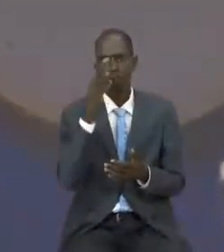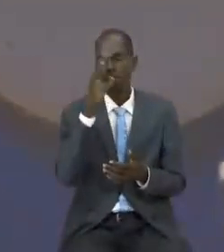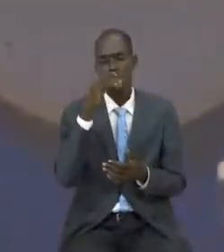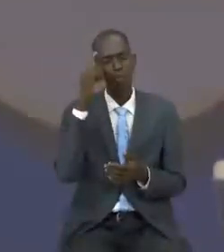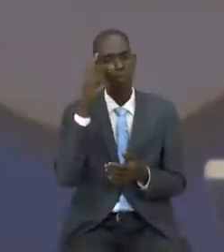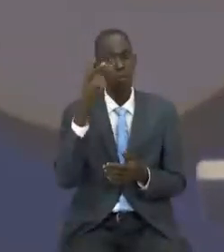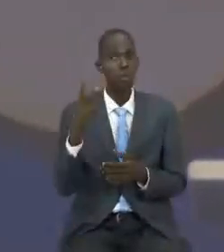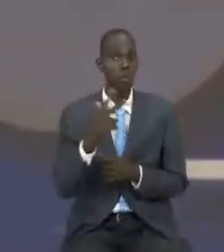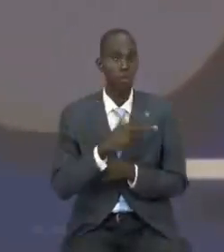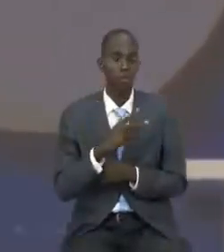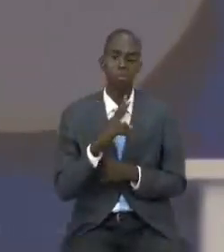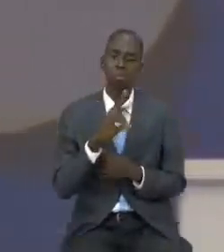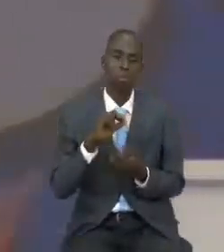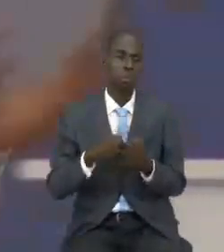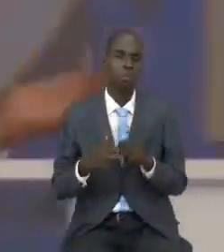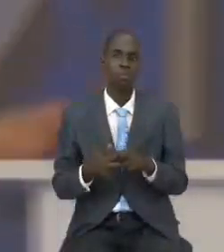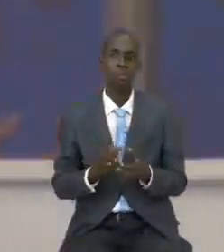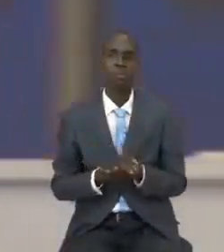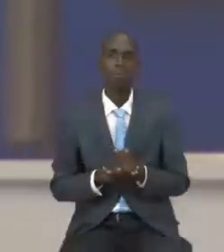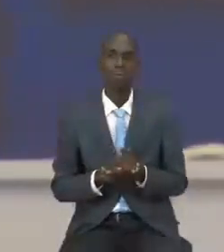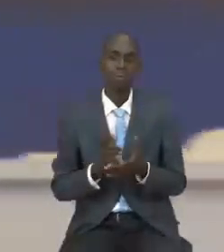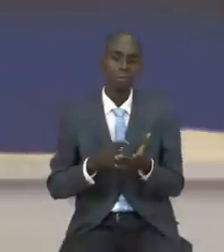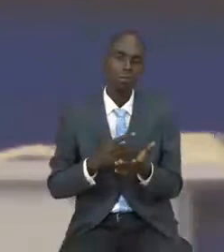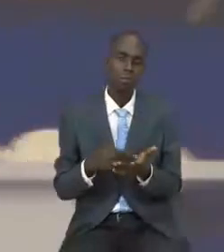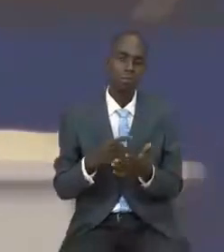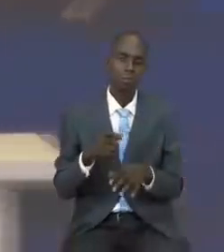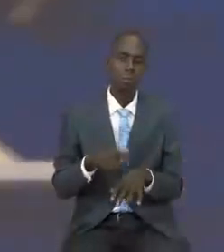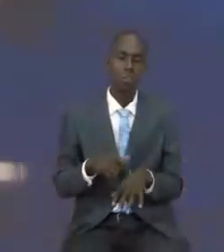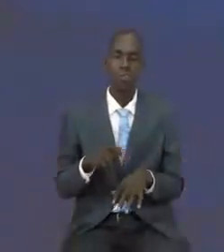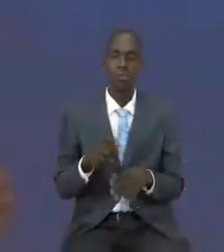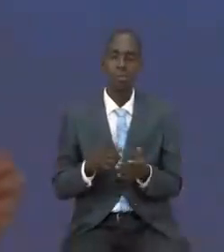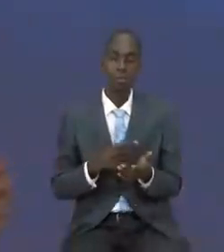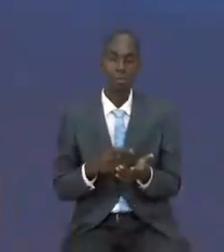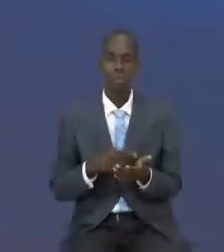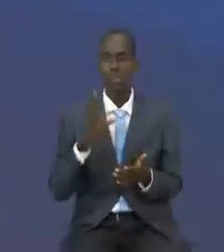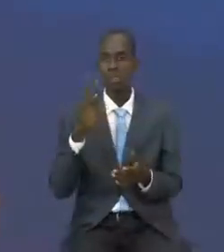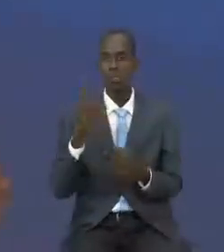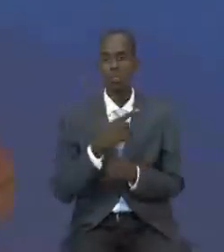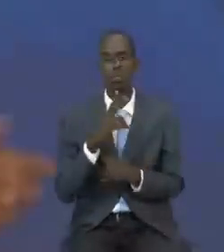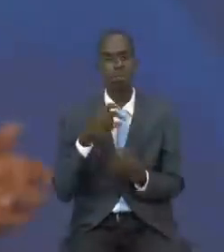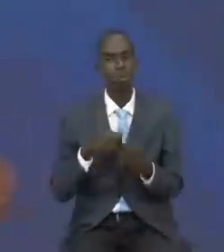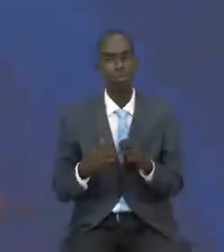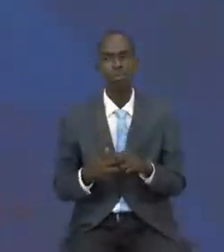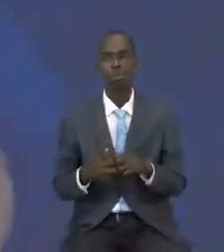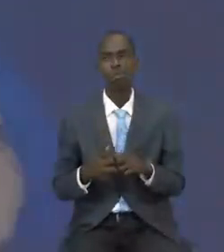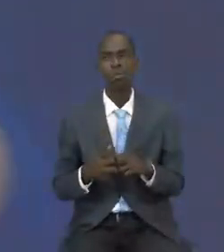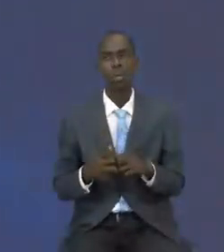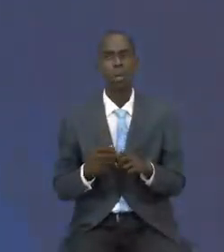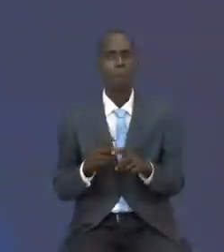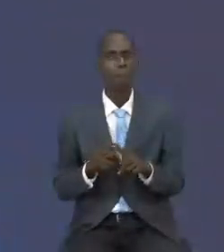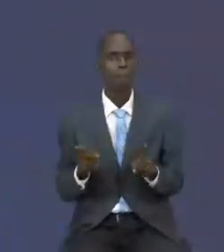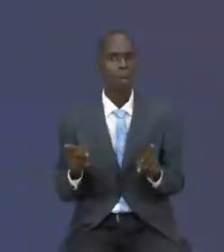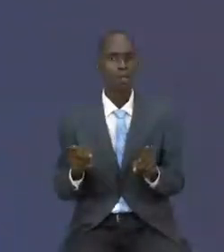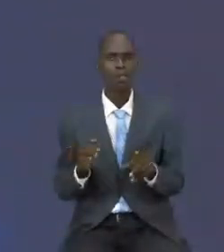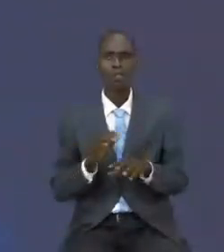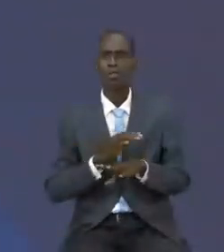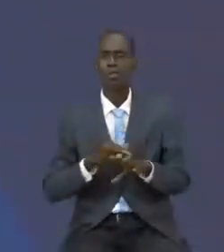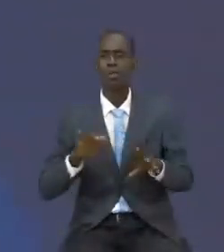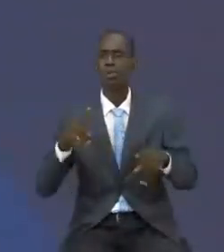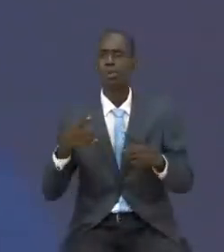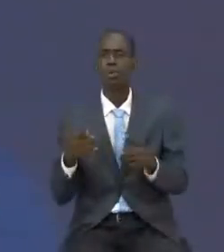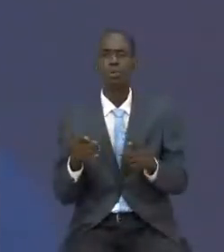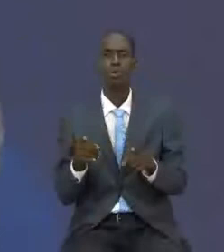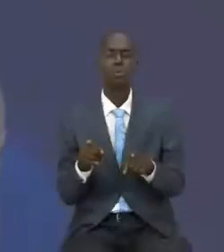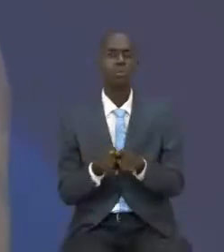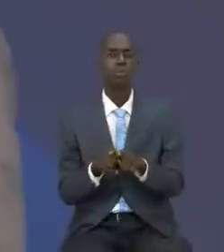problem. Sometimes 7 days, no problem. But don't go too far